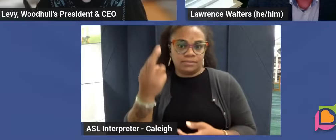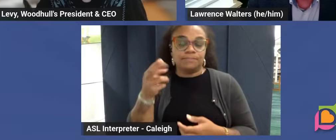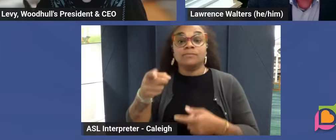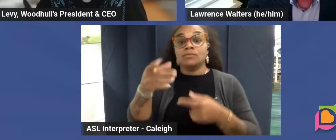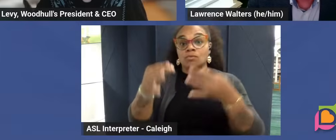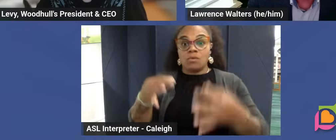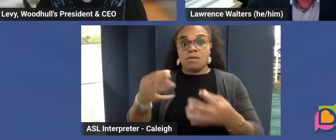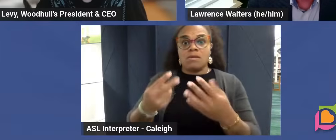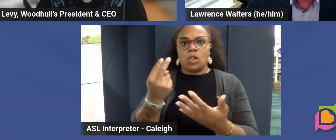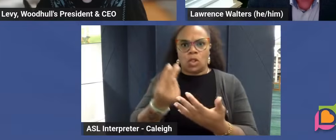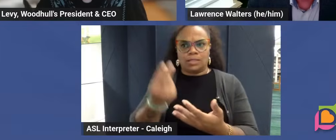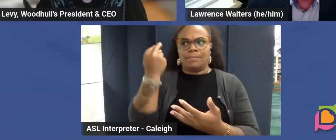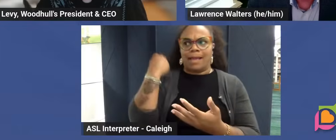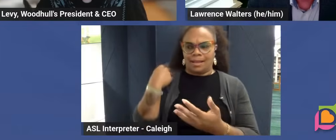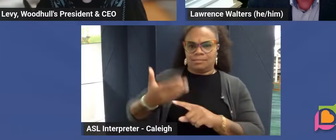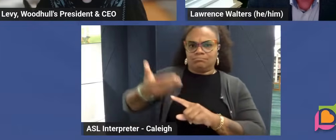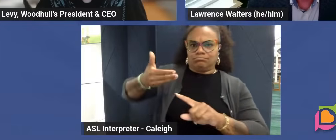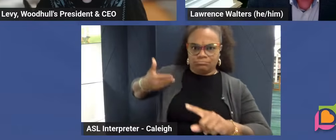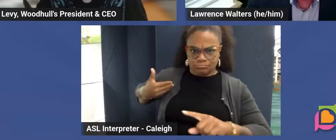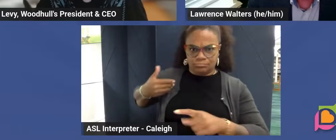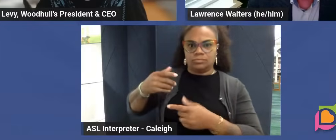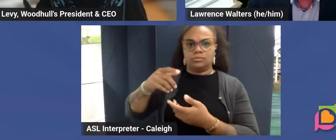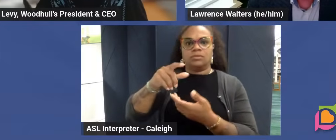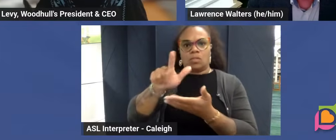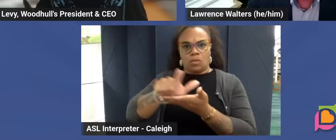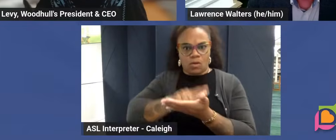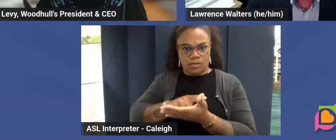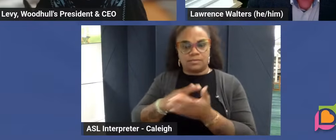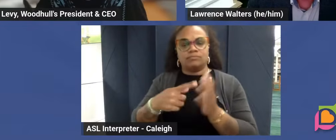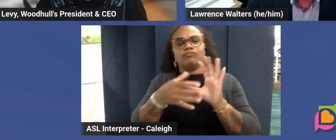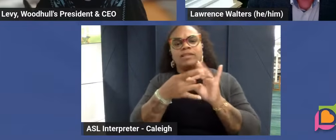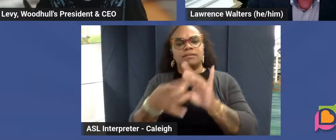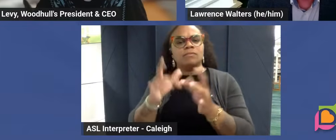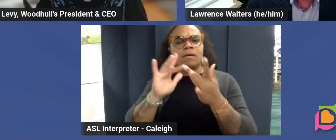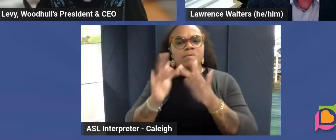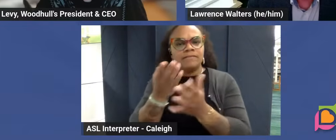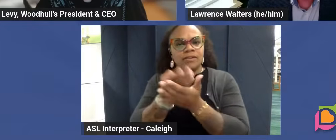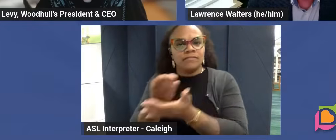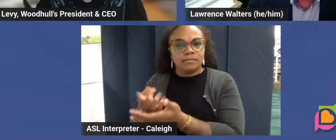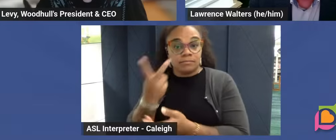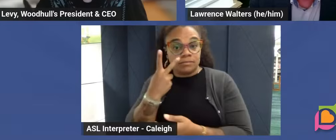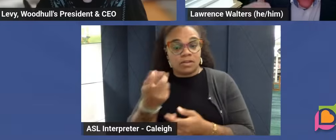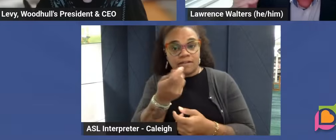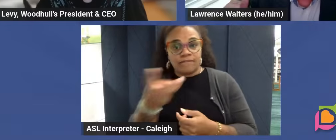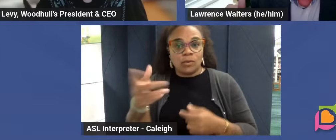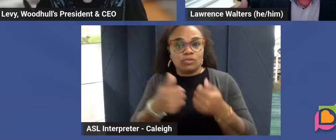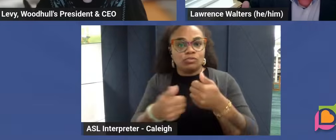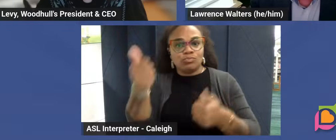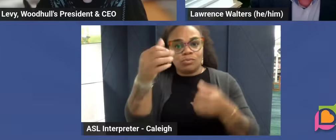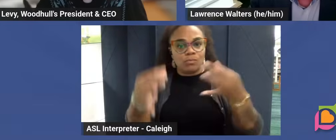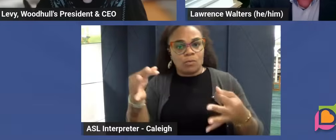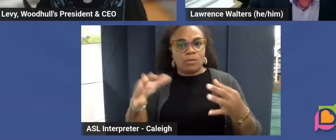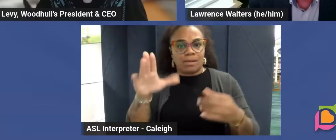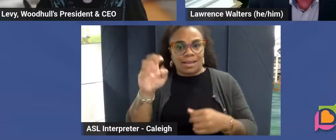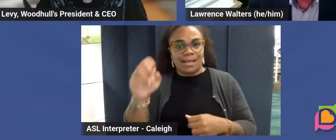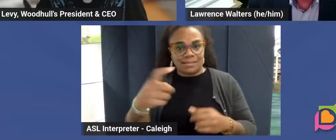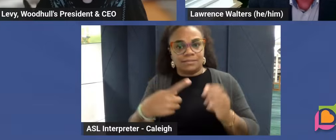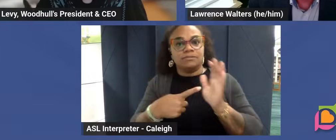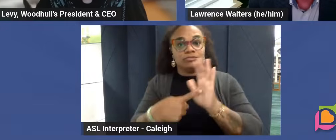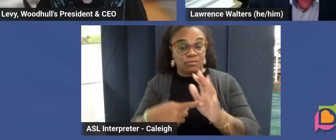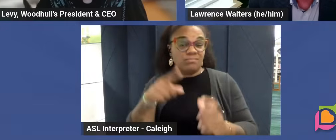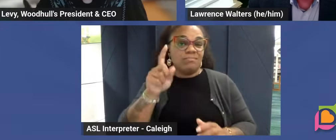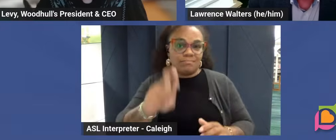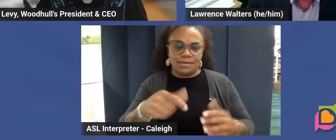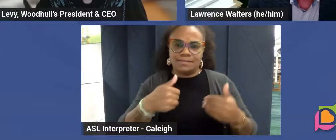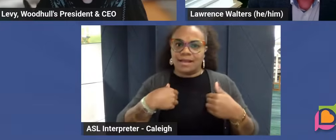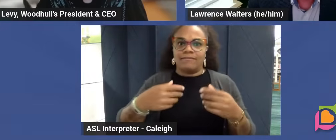precedent involving online age verification, a couple of Supreme Court cases that said you must apply a very high standard of scrutiny when evaluating